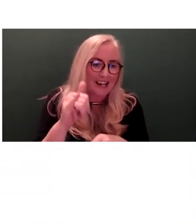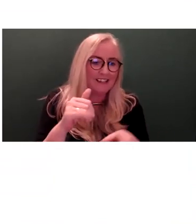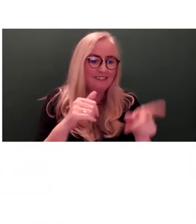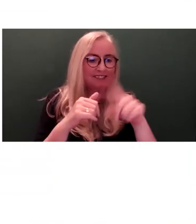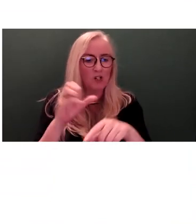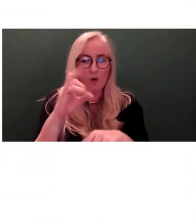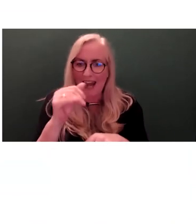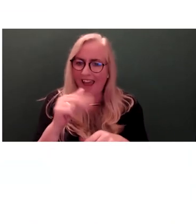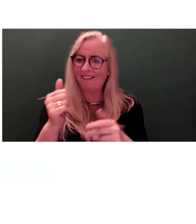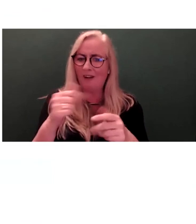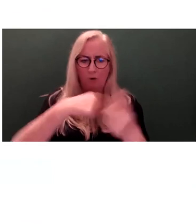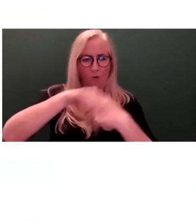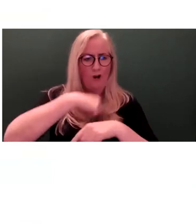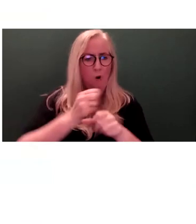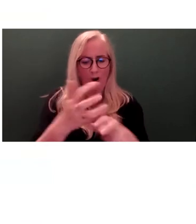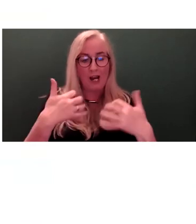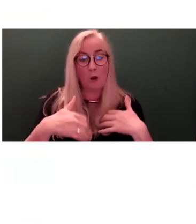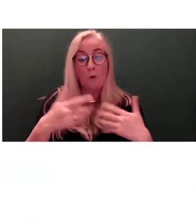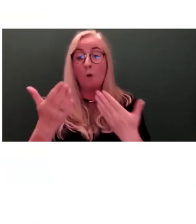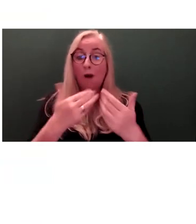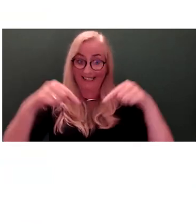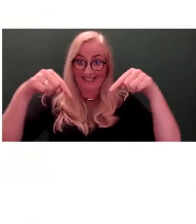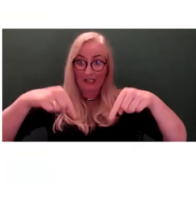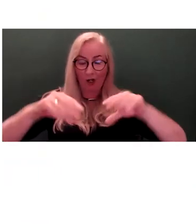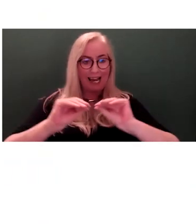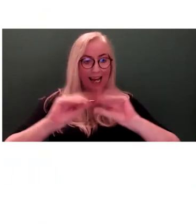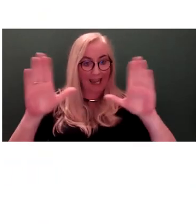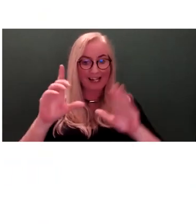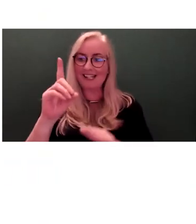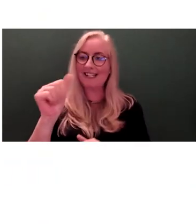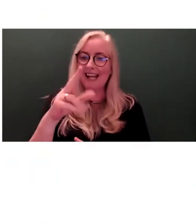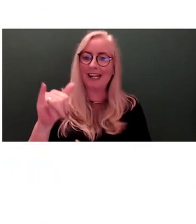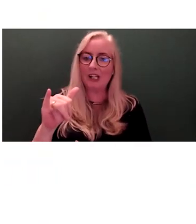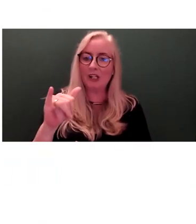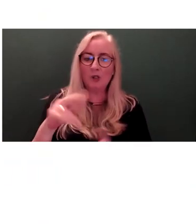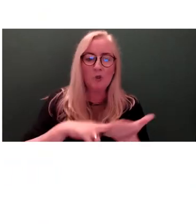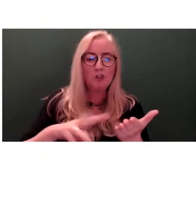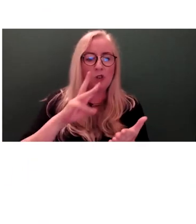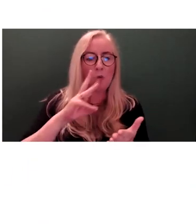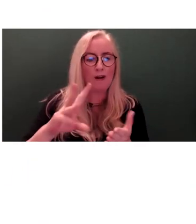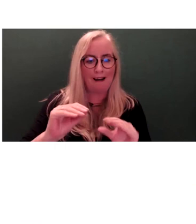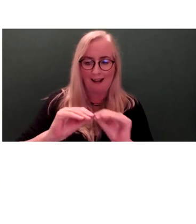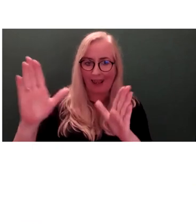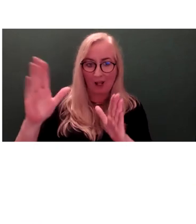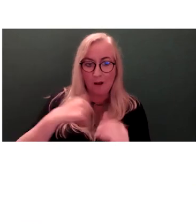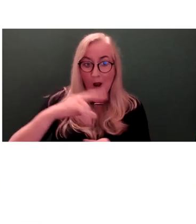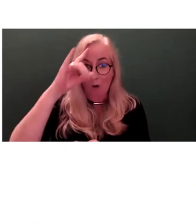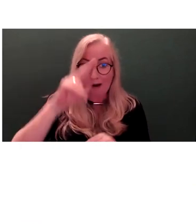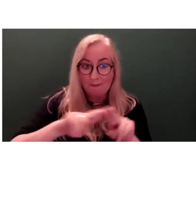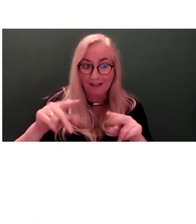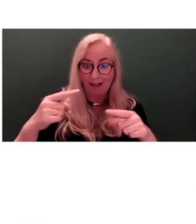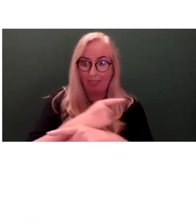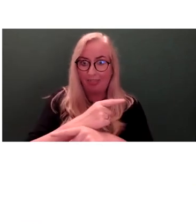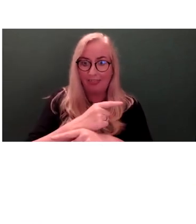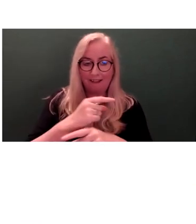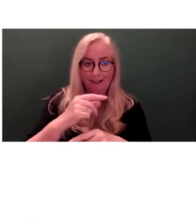indeed everyone. And I think what's clear here is, I mean, Danny even used the word fear, I think, at one point. I hope I'm not misquoting him, but I think I actually did